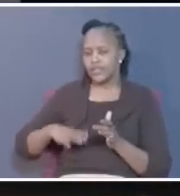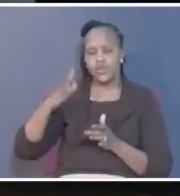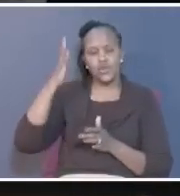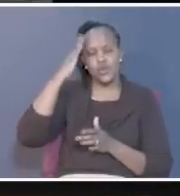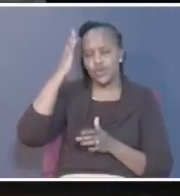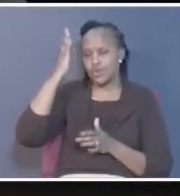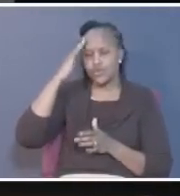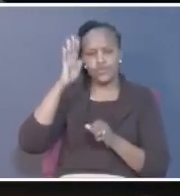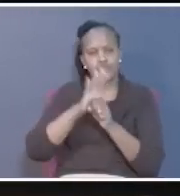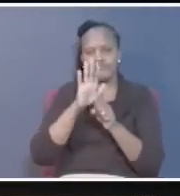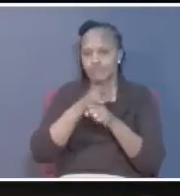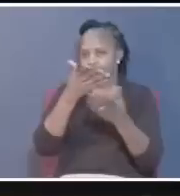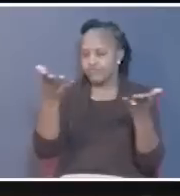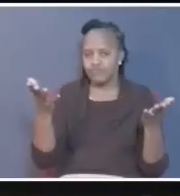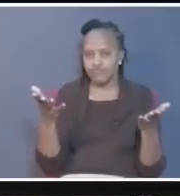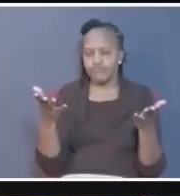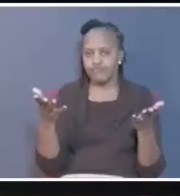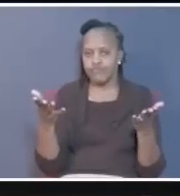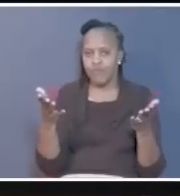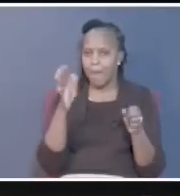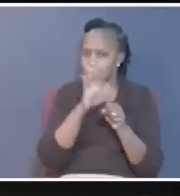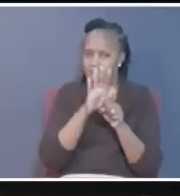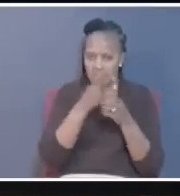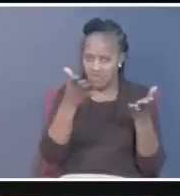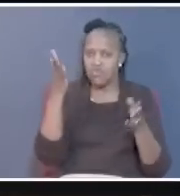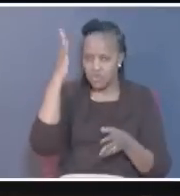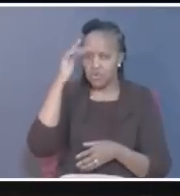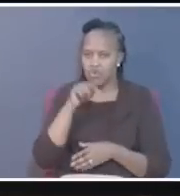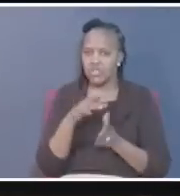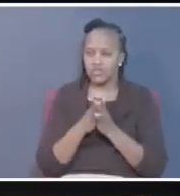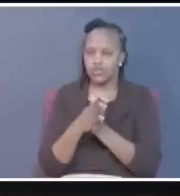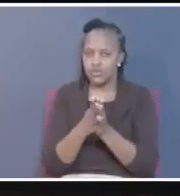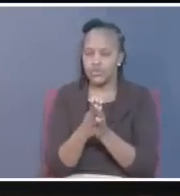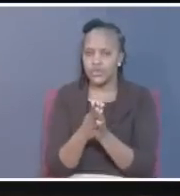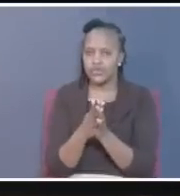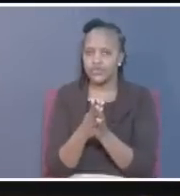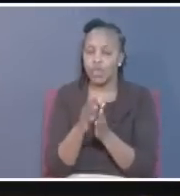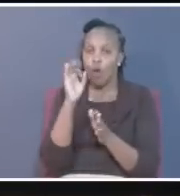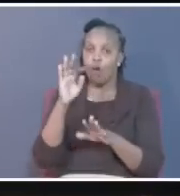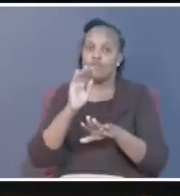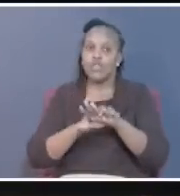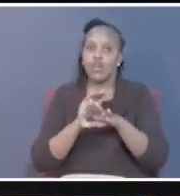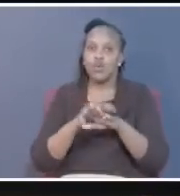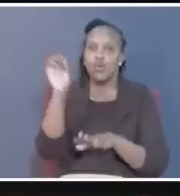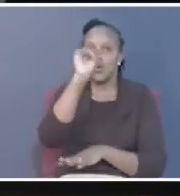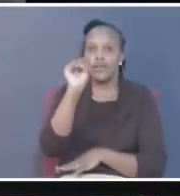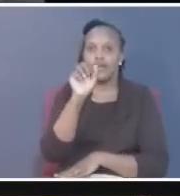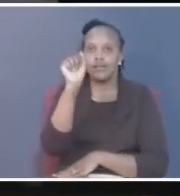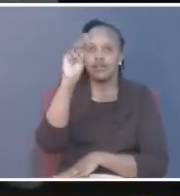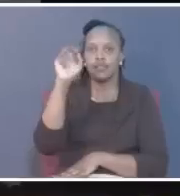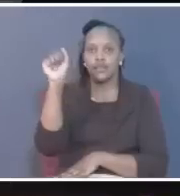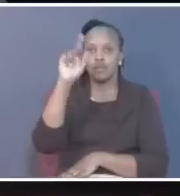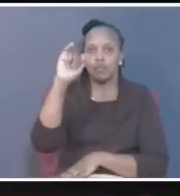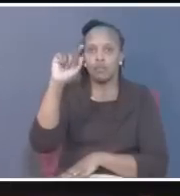parables that he told. Many of us know this parable as the parable of the Good Samaritan.